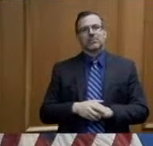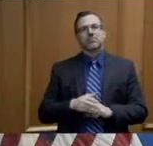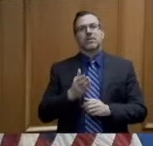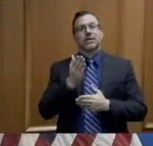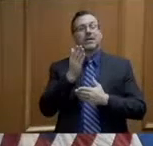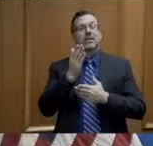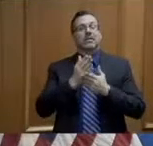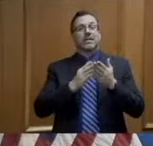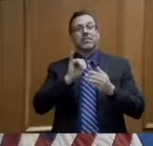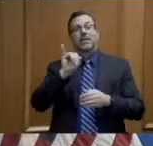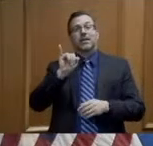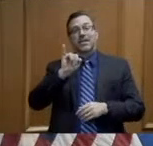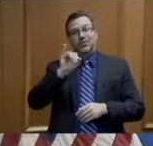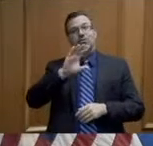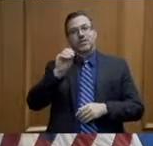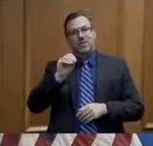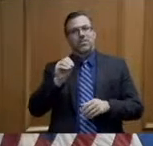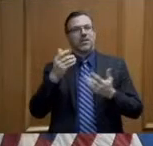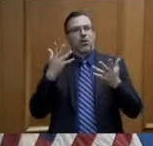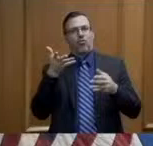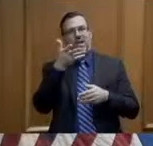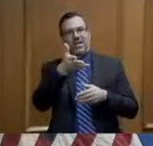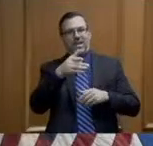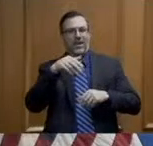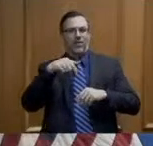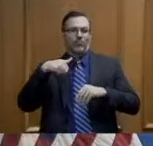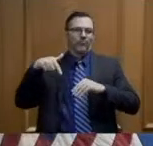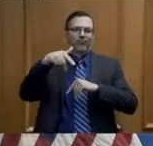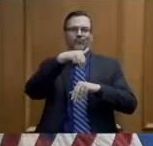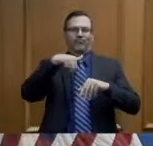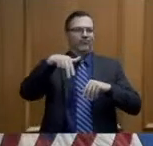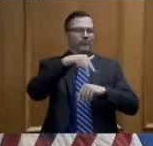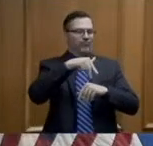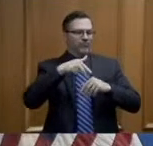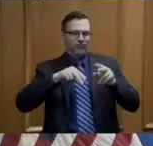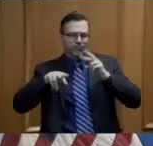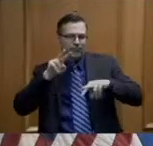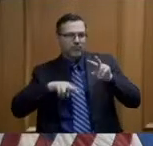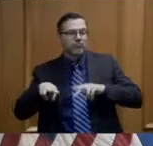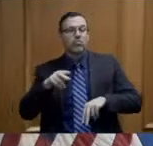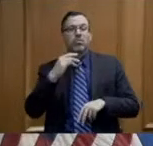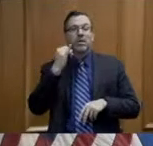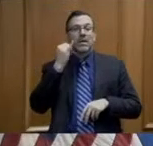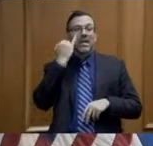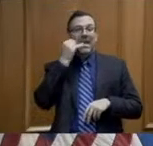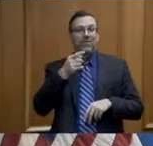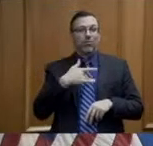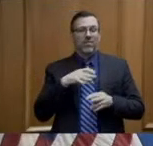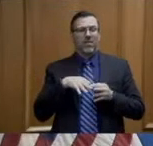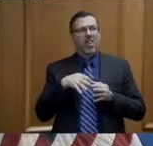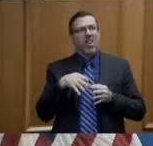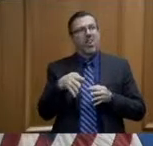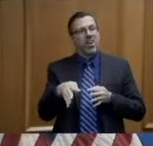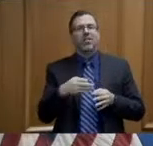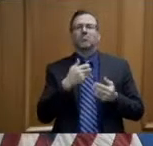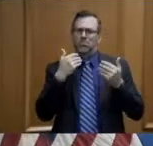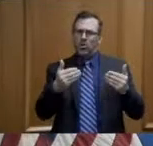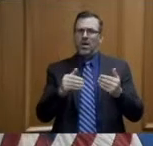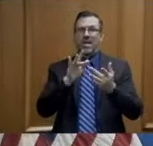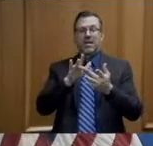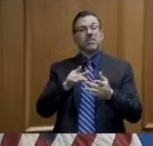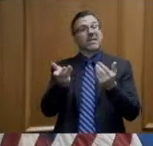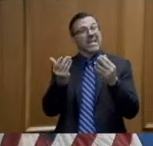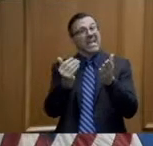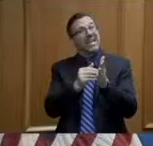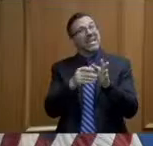are. If your agent is there in the area, make sure you're contacting them, and if they haven't gotten with you already, they should. But document everything and take lots of